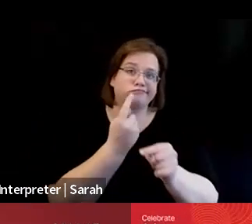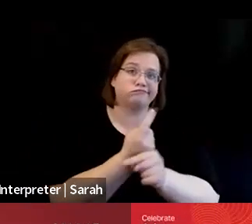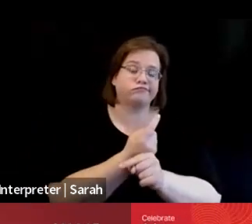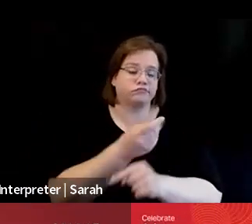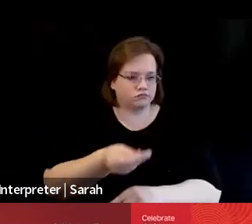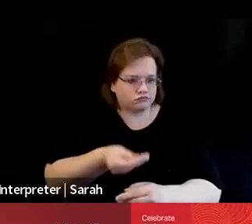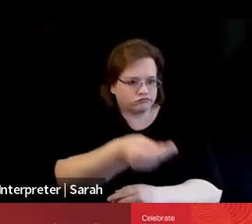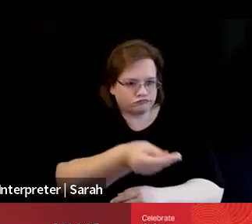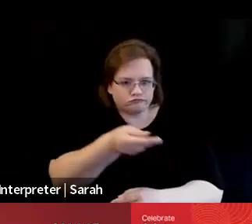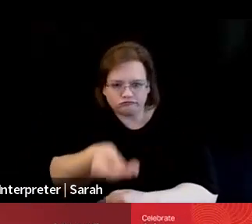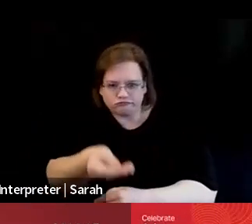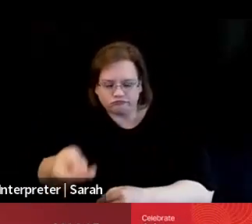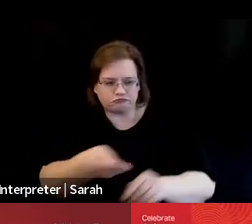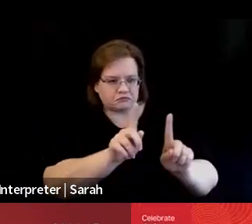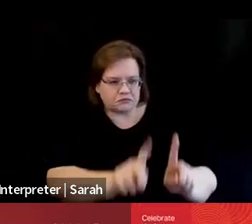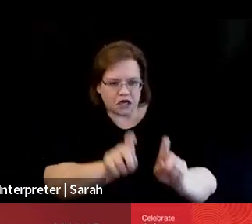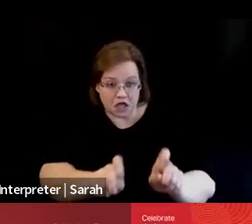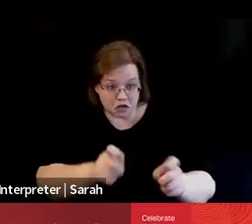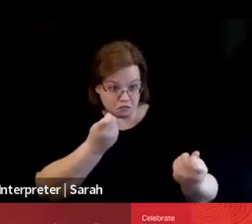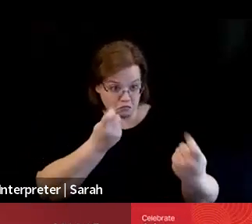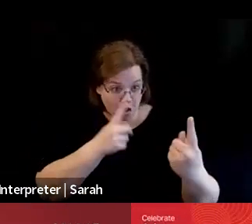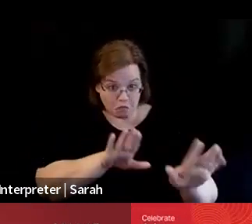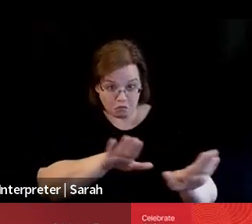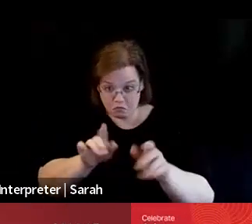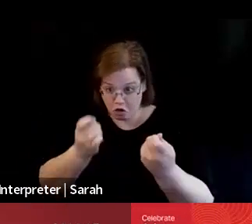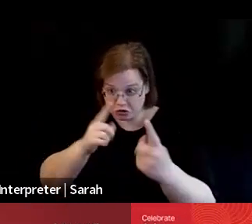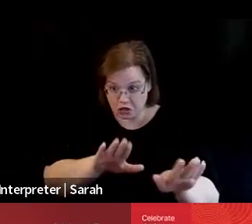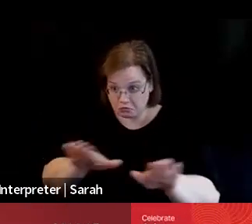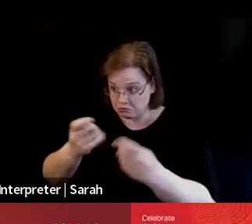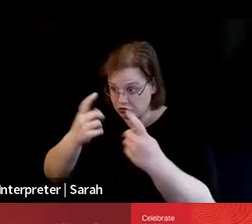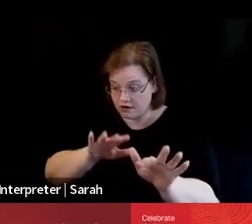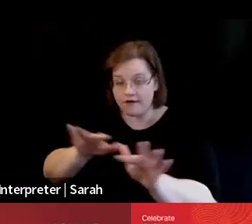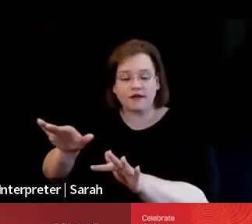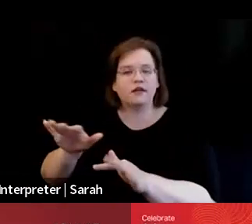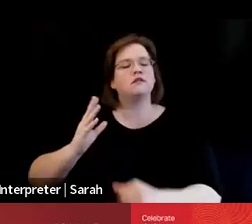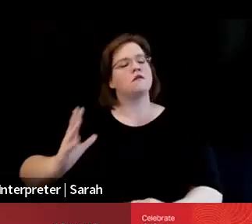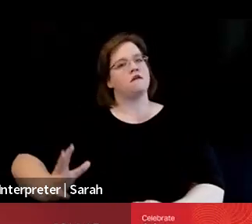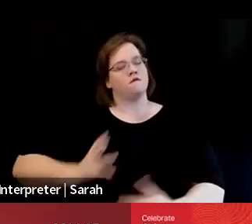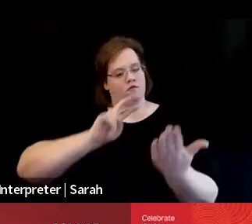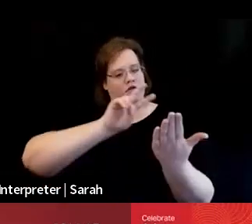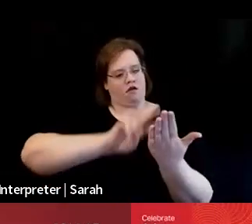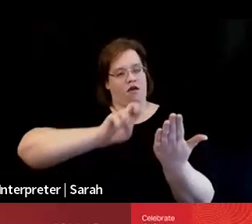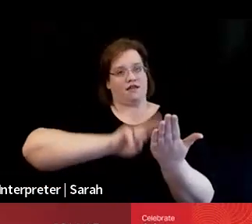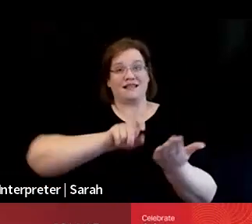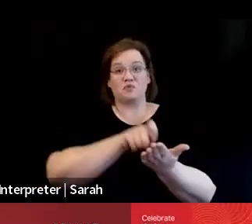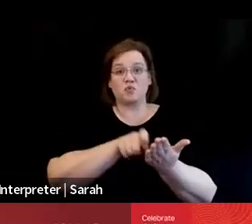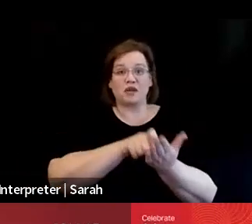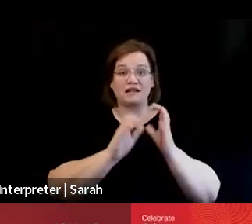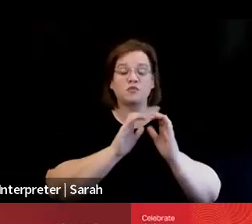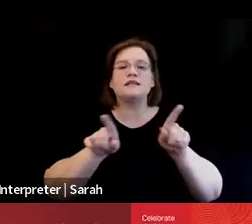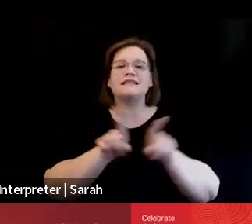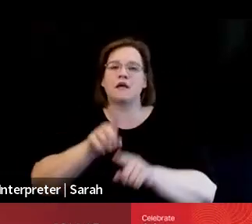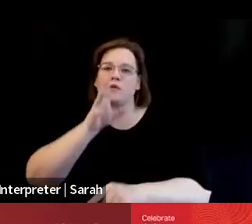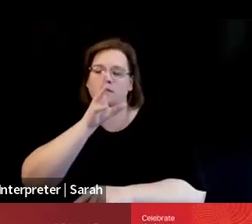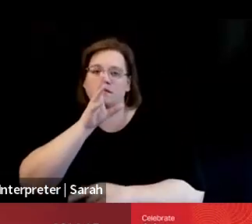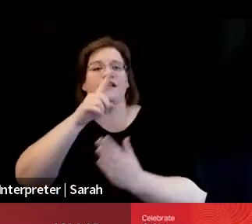community field testing sessions to get feedback from the people that you serve. Formally assess your written communication. Do the same with verbal. There are